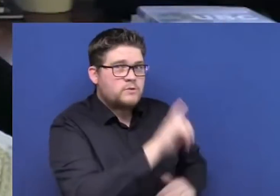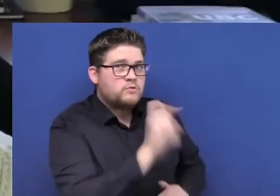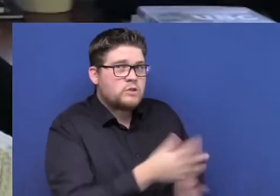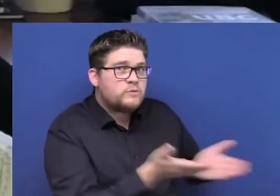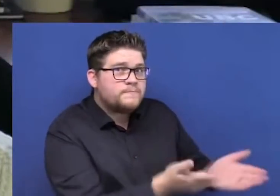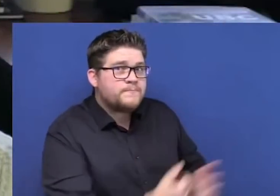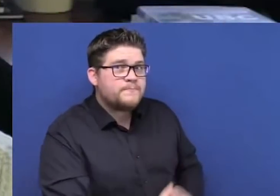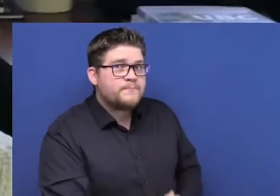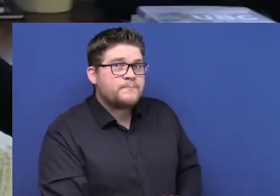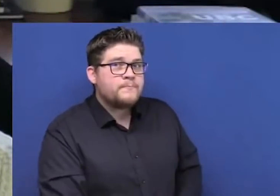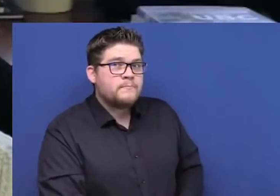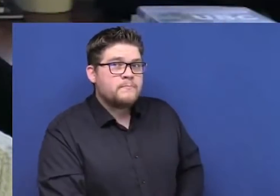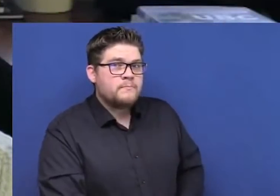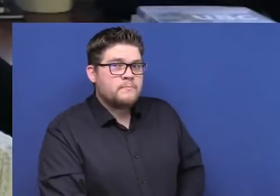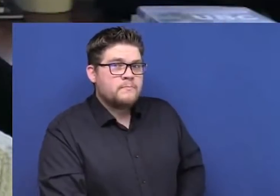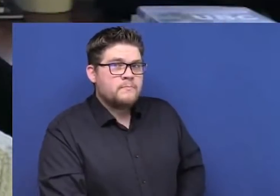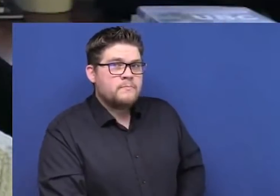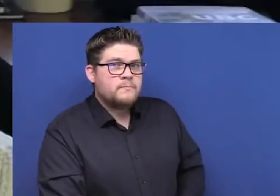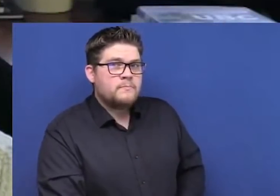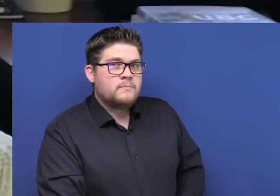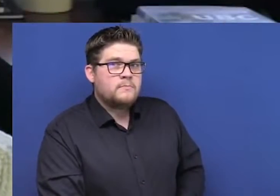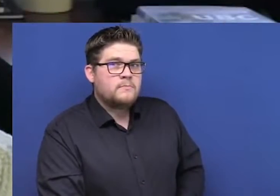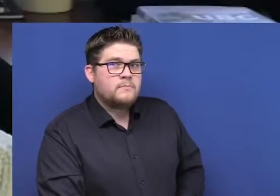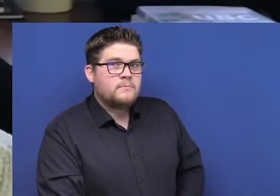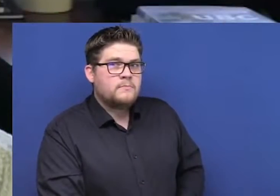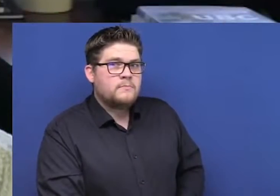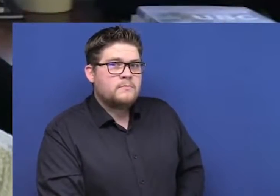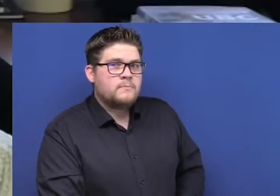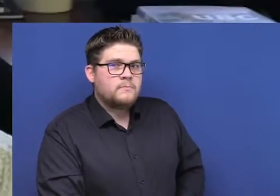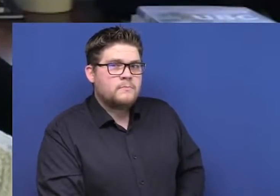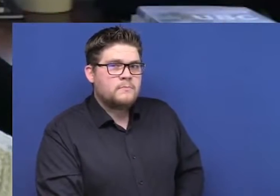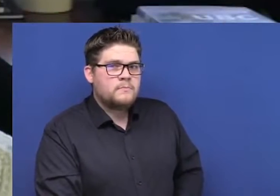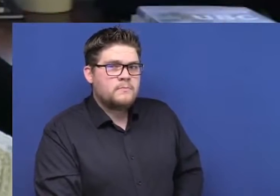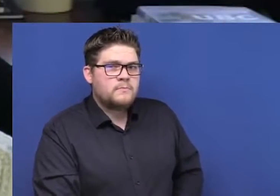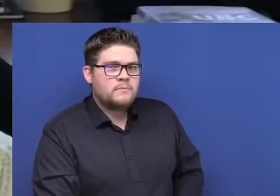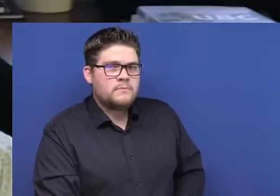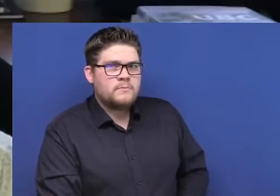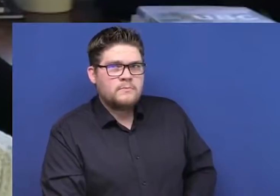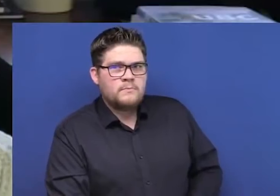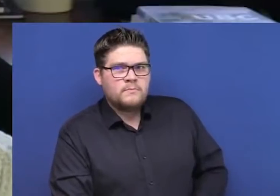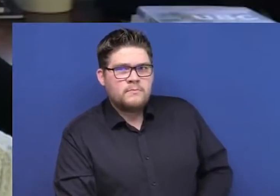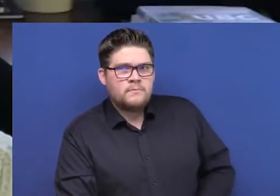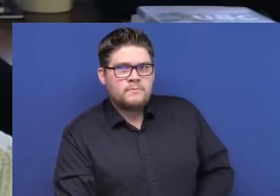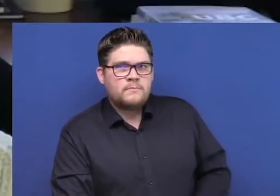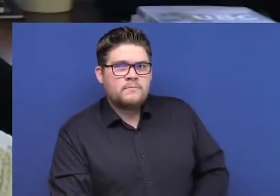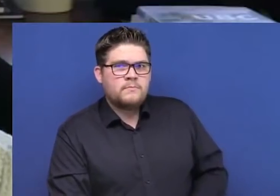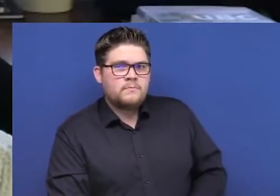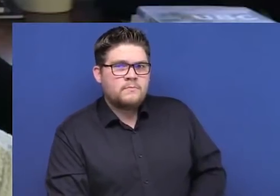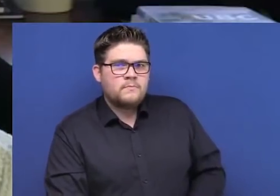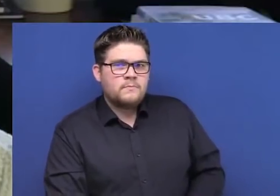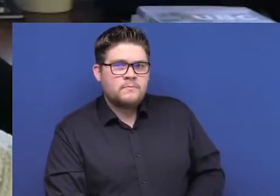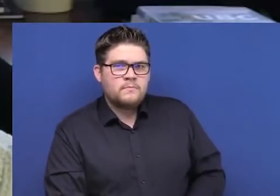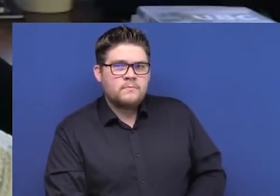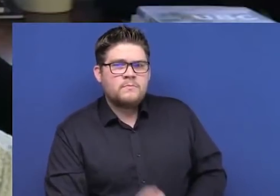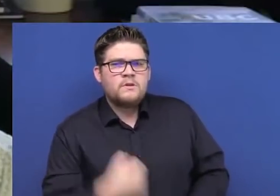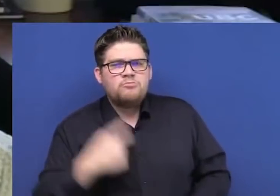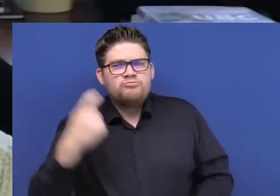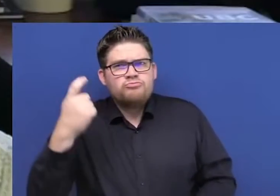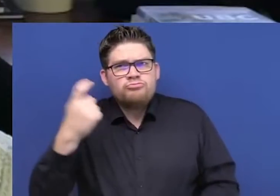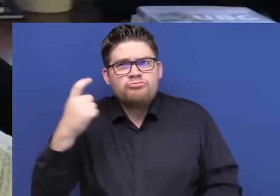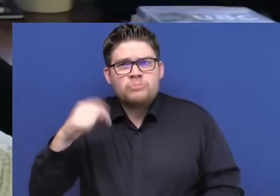Yeah, I just wanted to ask about the our capacity for wildfire fighting, and just to try and find out whether it's